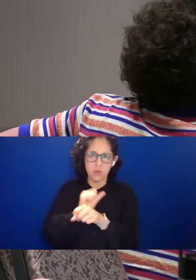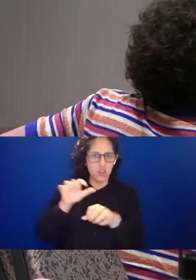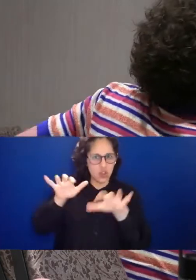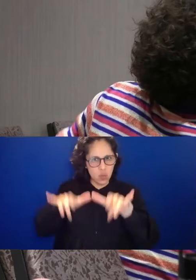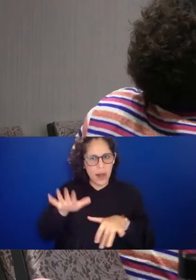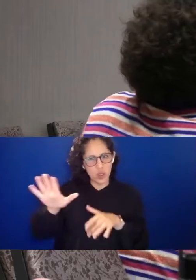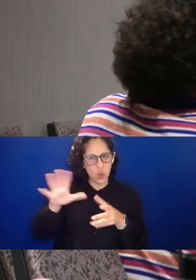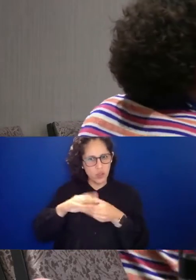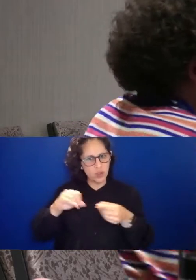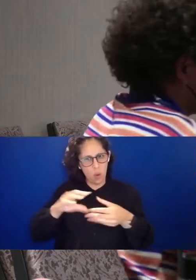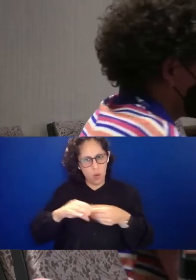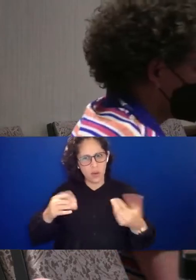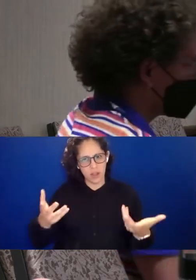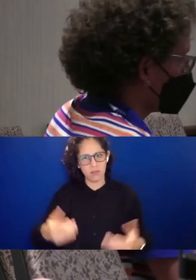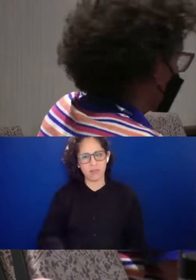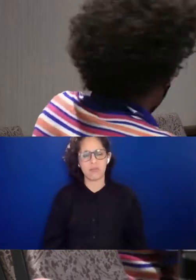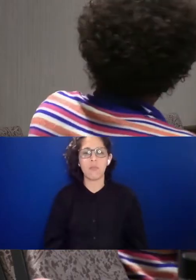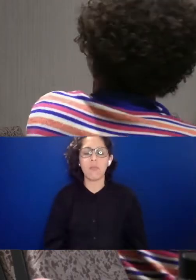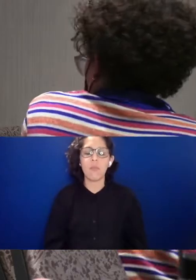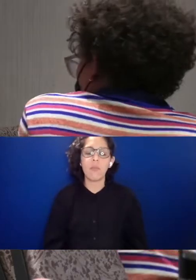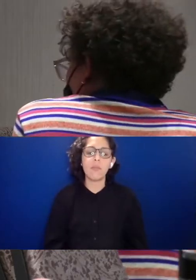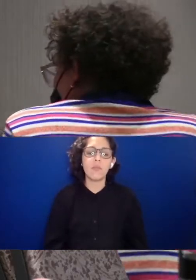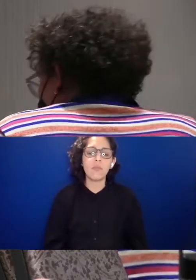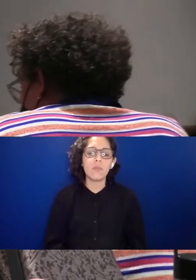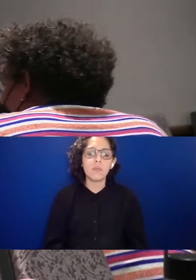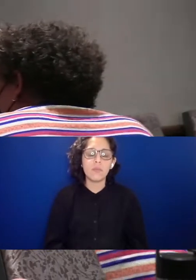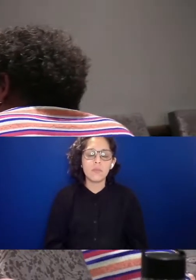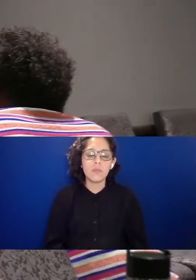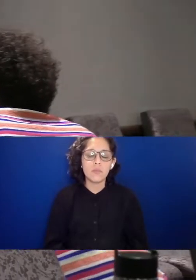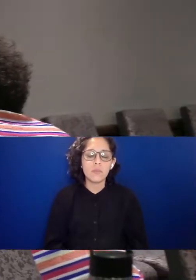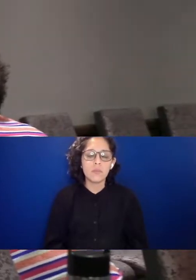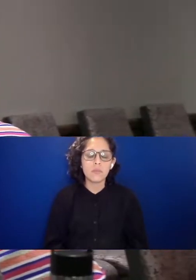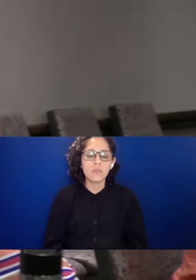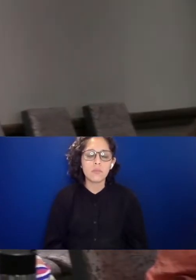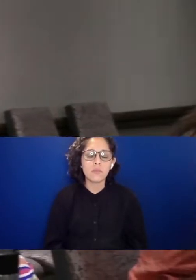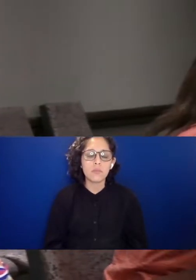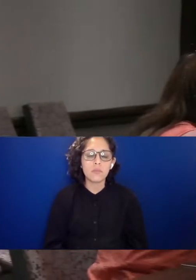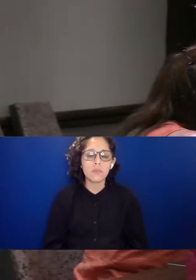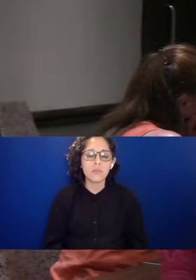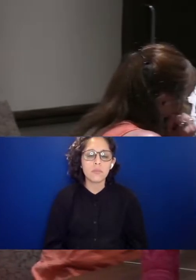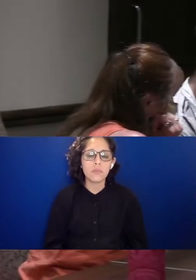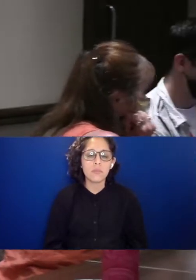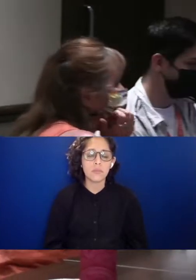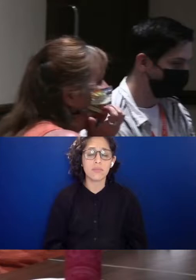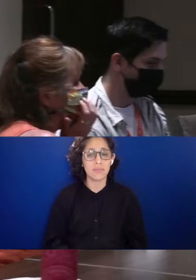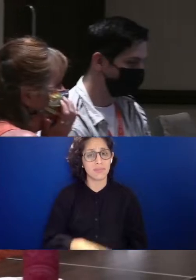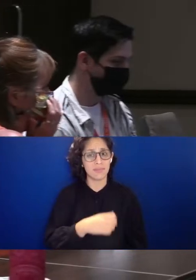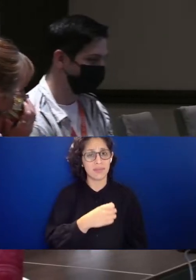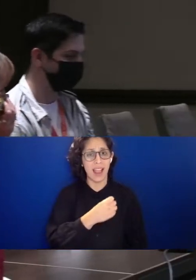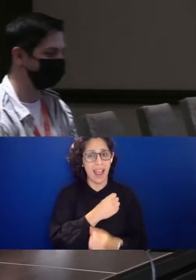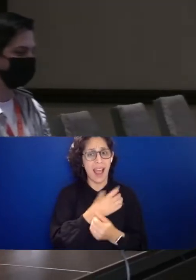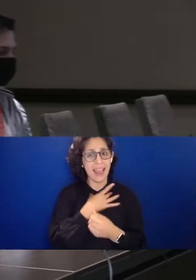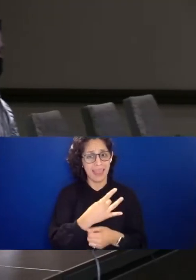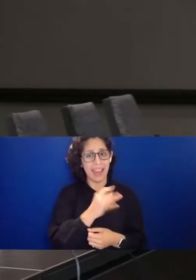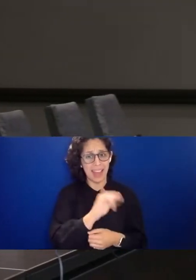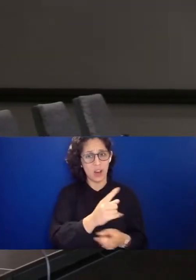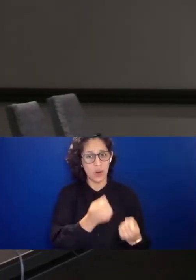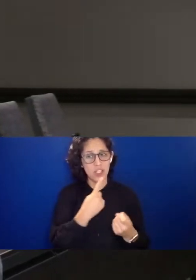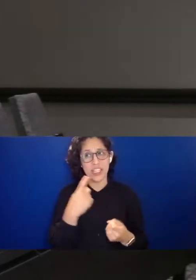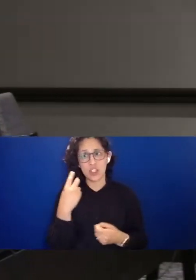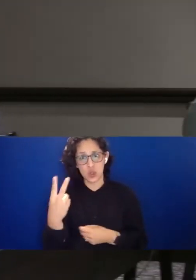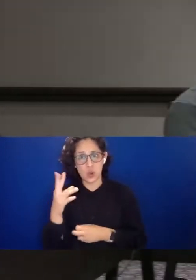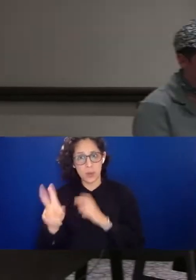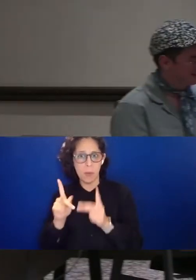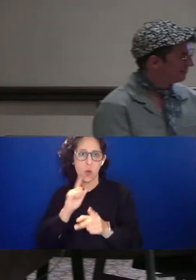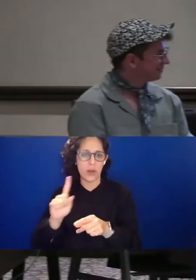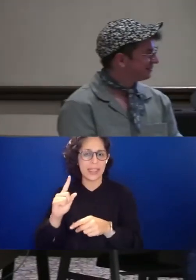present? Totally. I'm so grateful for that question, and the two people that have like really shaped it are in this room right now, which is like really great.